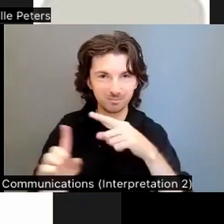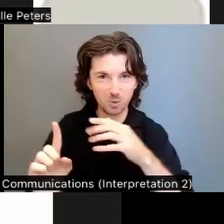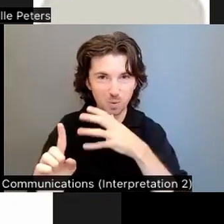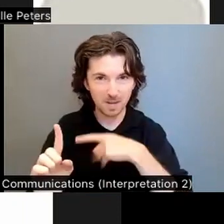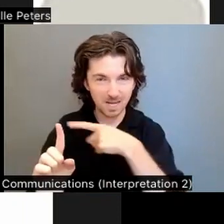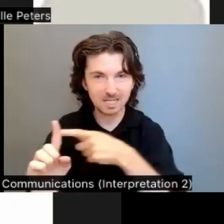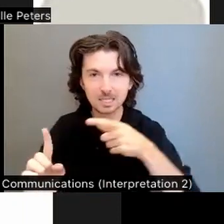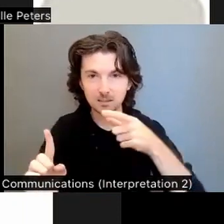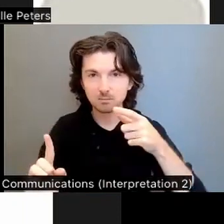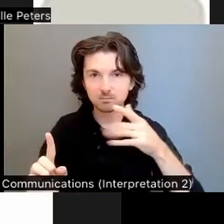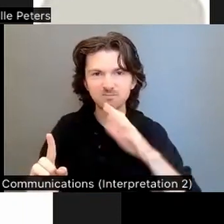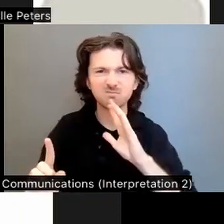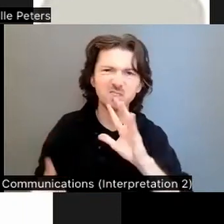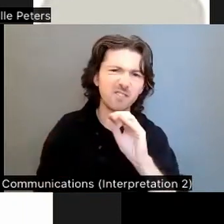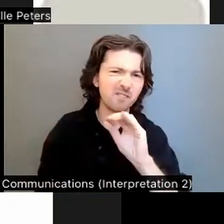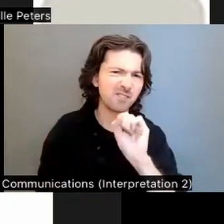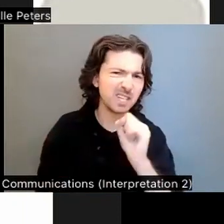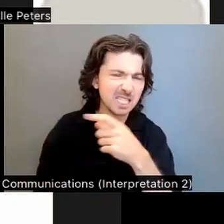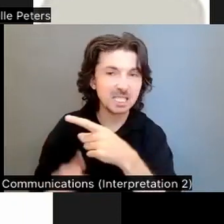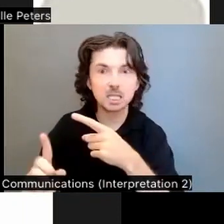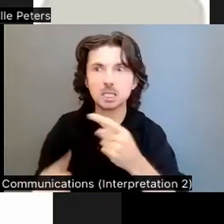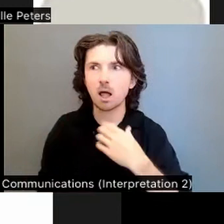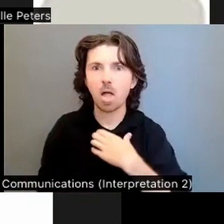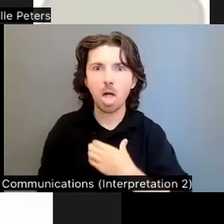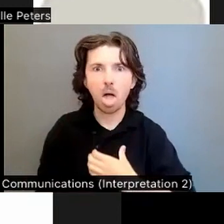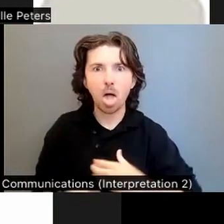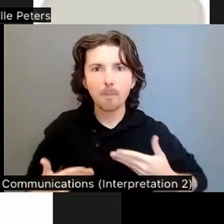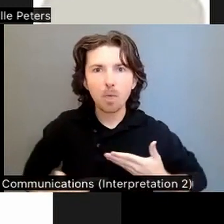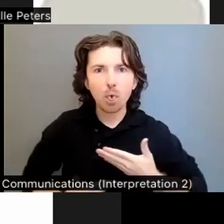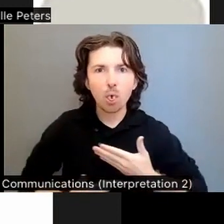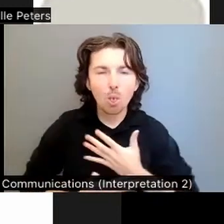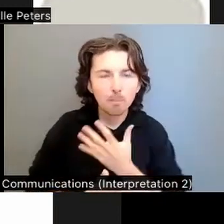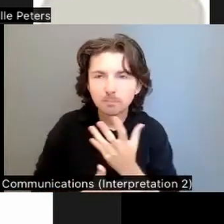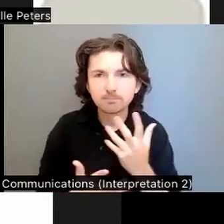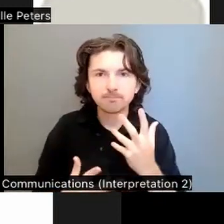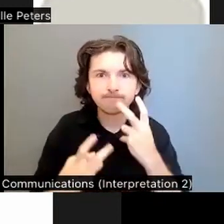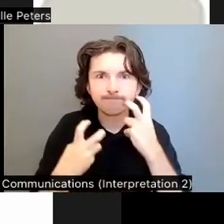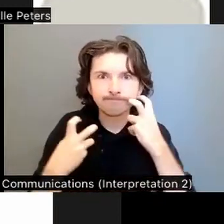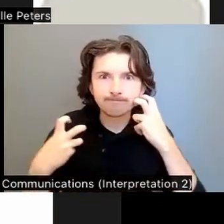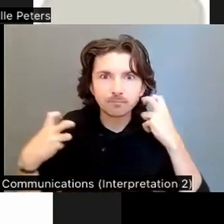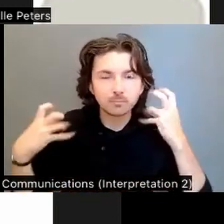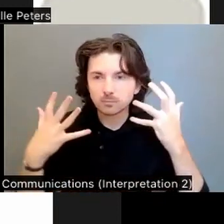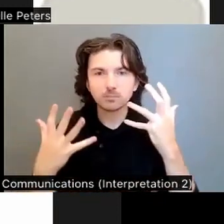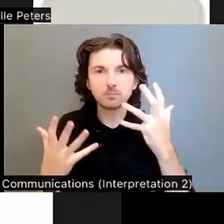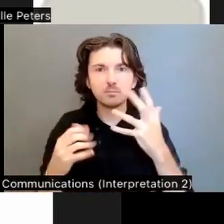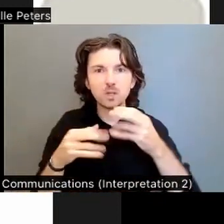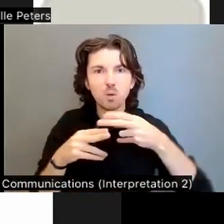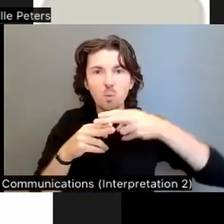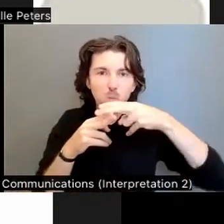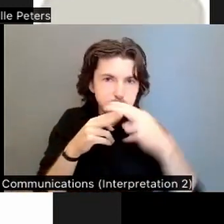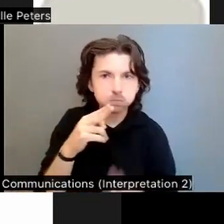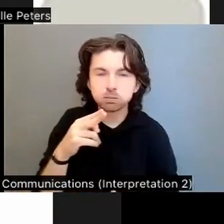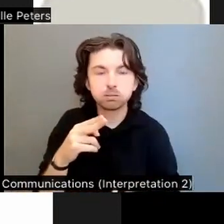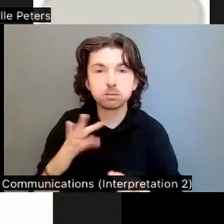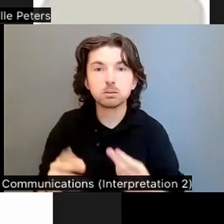who starved to death in her home. She lost weight over the course of a year, and her live-in caregiver